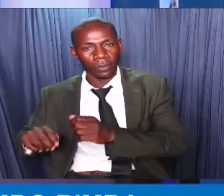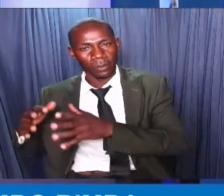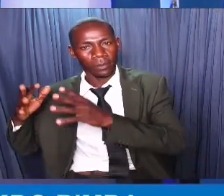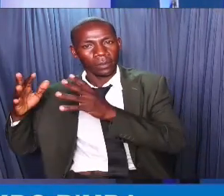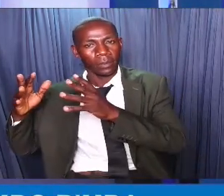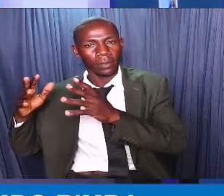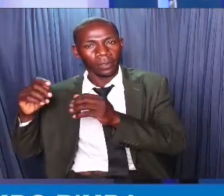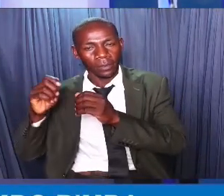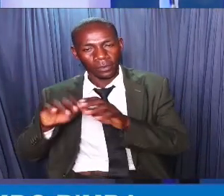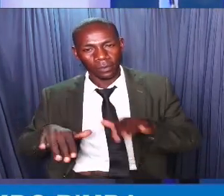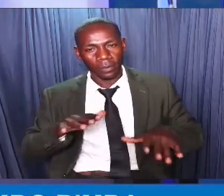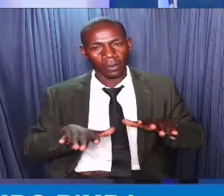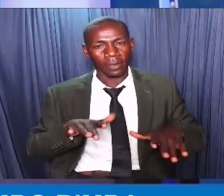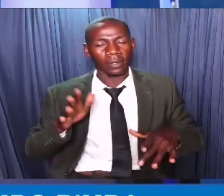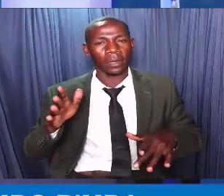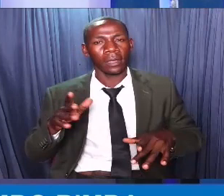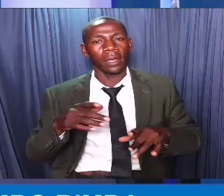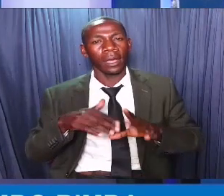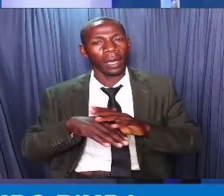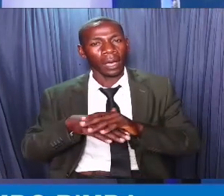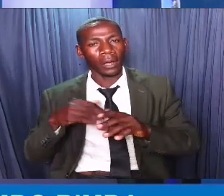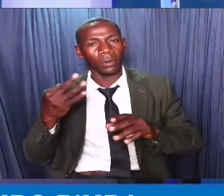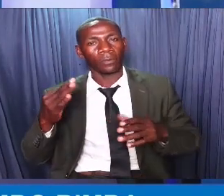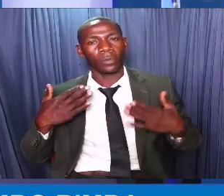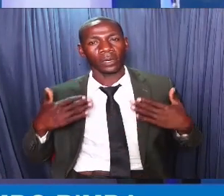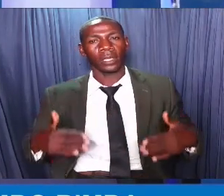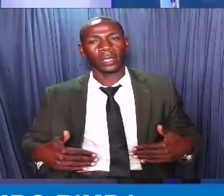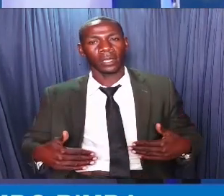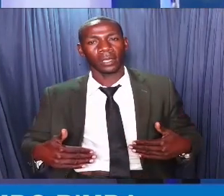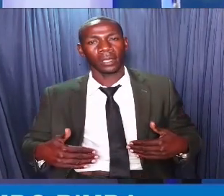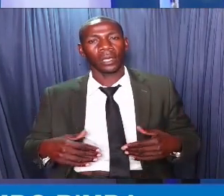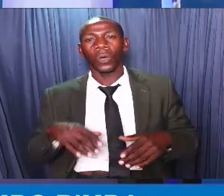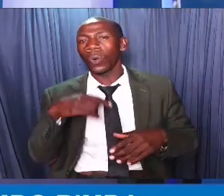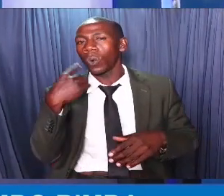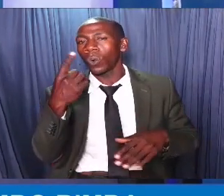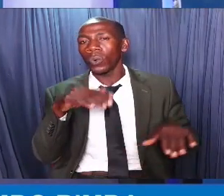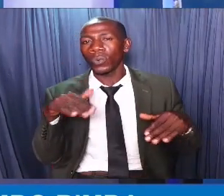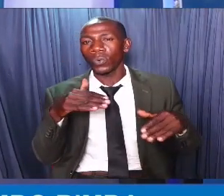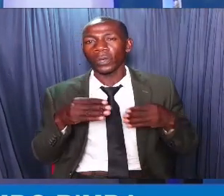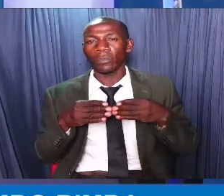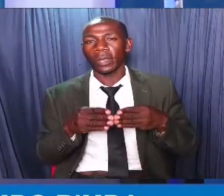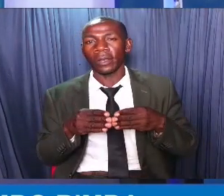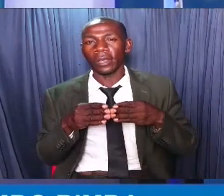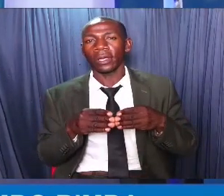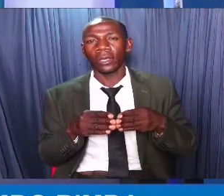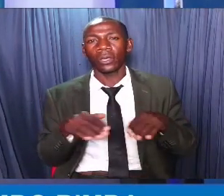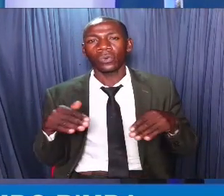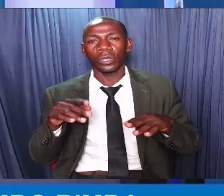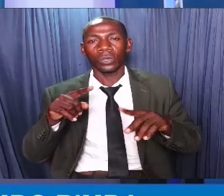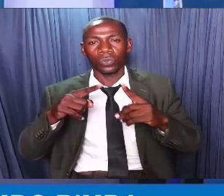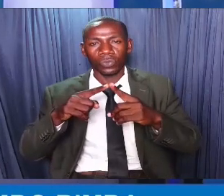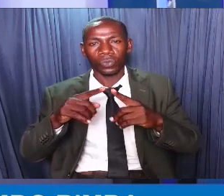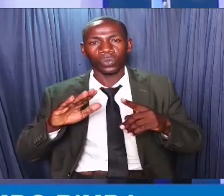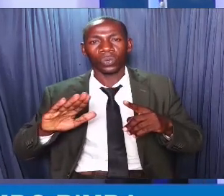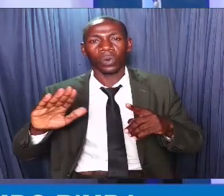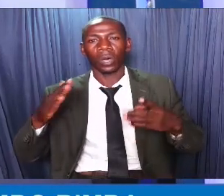hell. Itakutia hukumuni. And get you to judgment. Lakini iko nje ya huu mwili. But out of your body. Lakini afanyaye zinaa. But one committing adultery. Umefanya dhambi juu ya